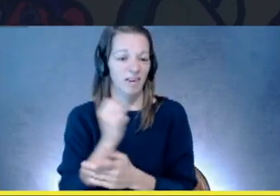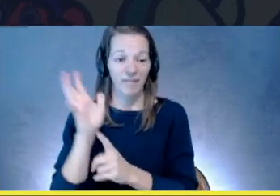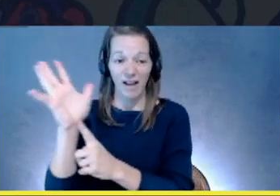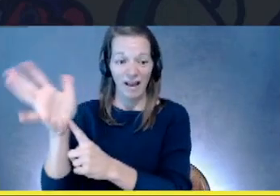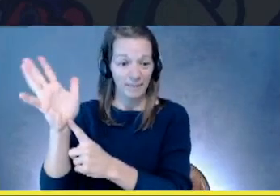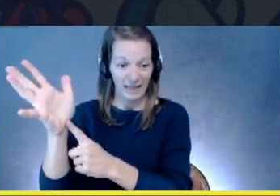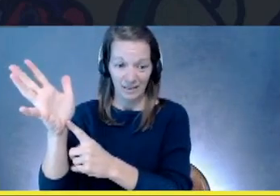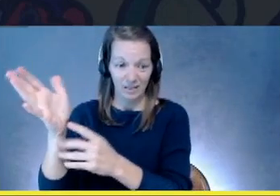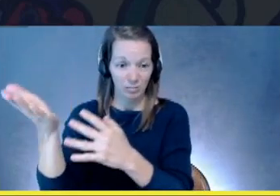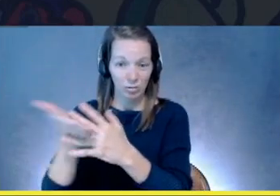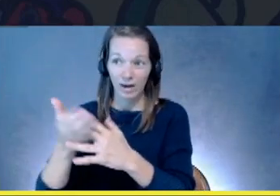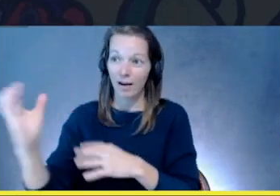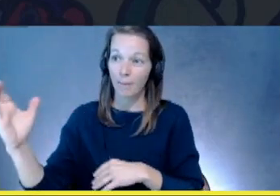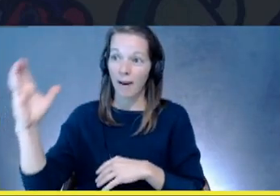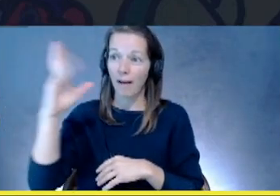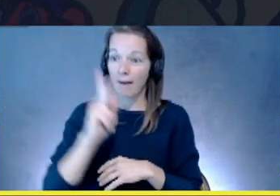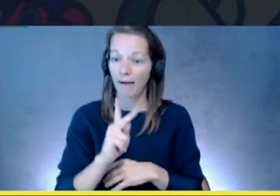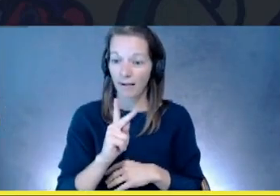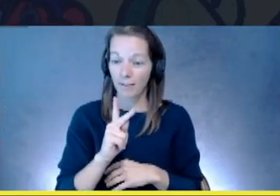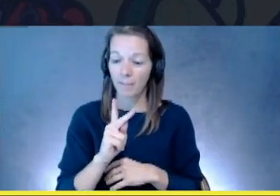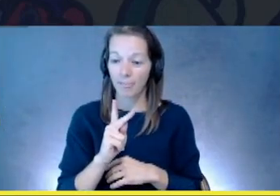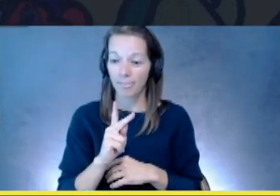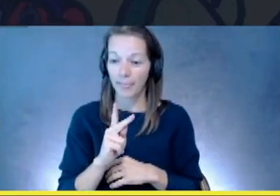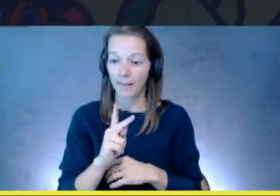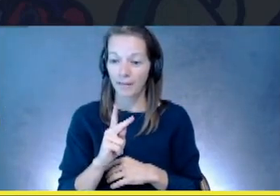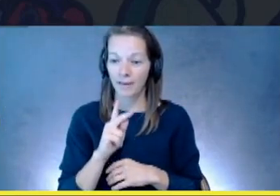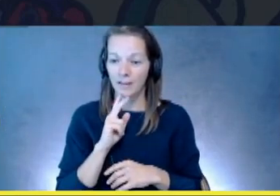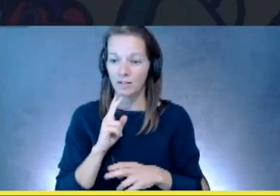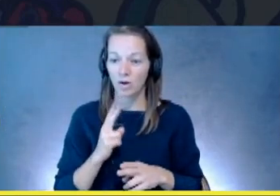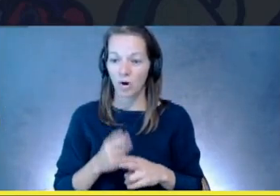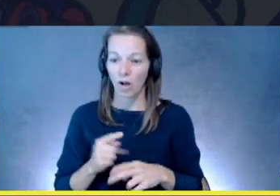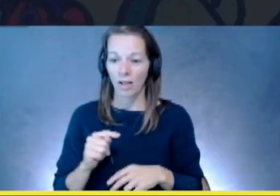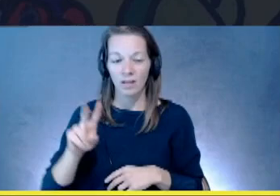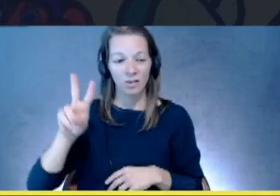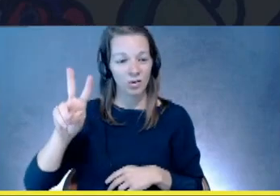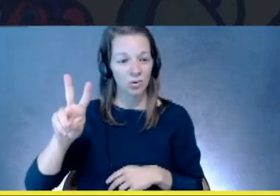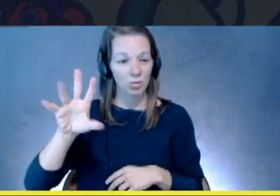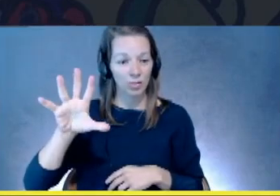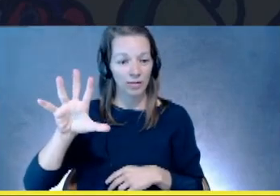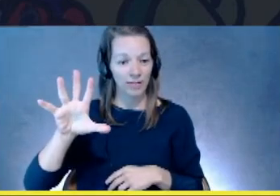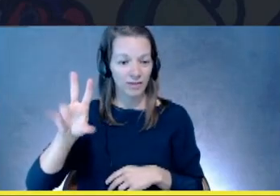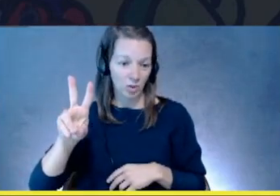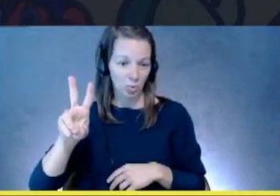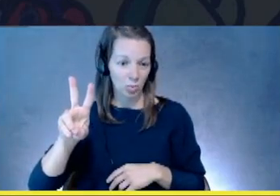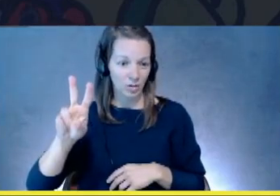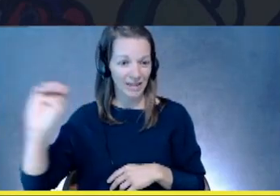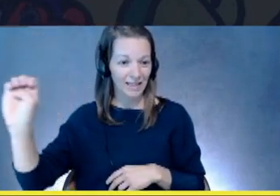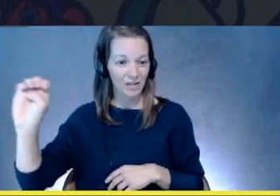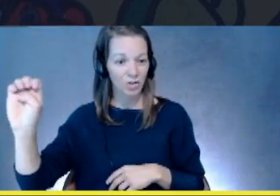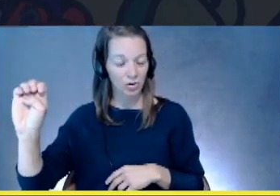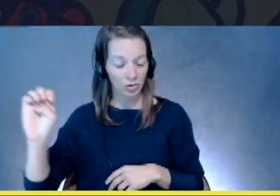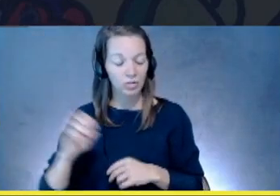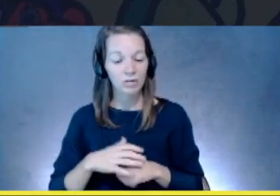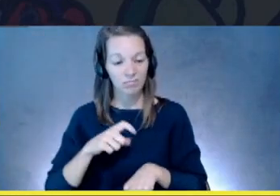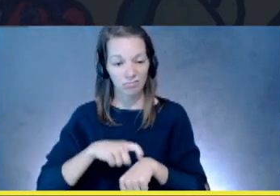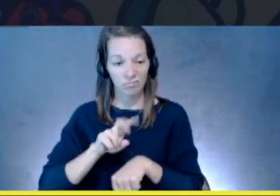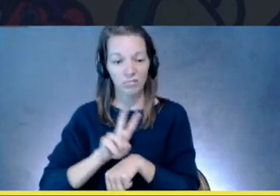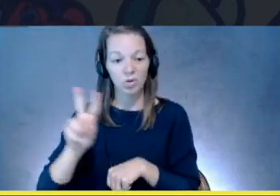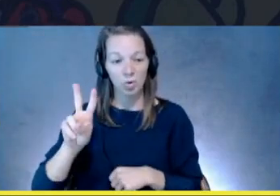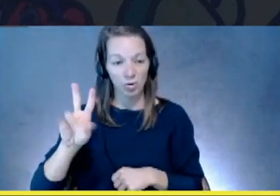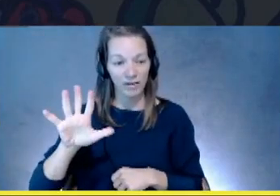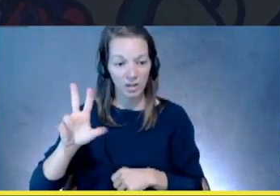back at, let's call it 2:52 Eastern.